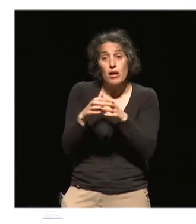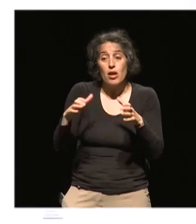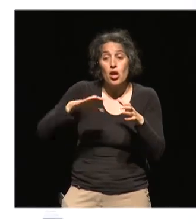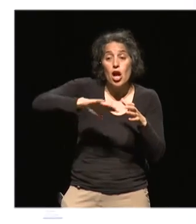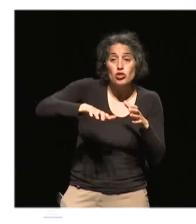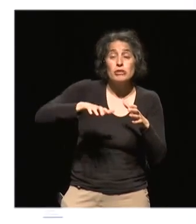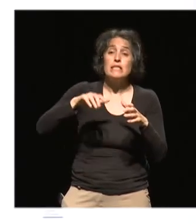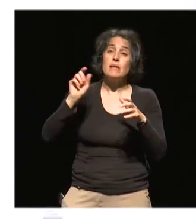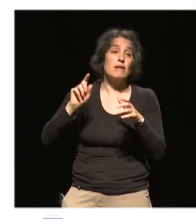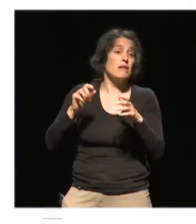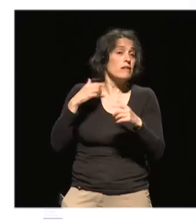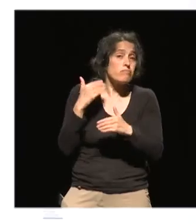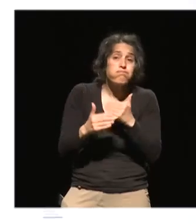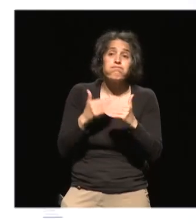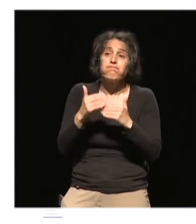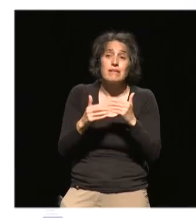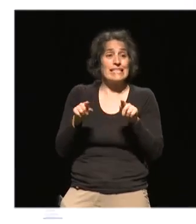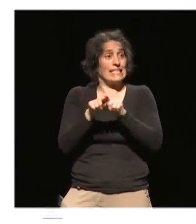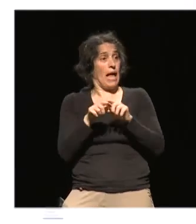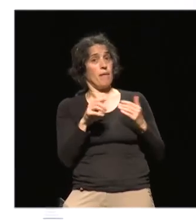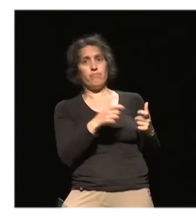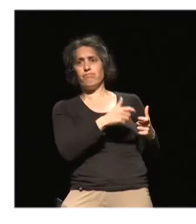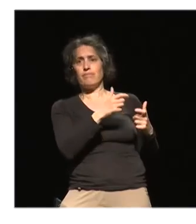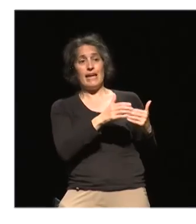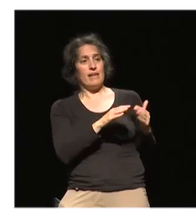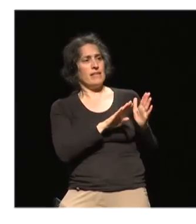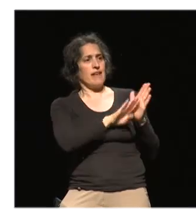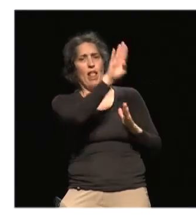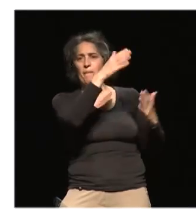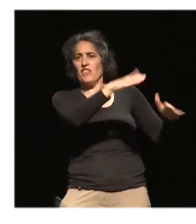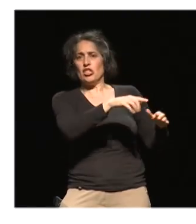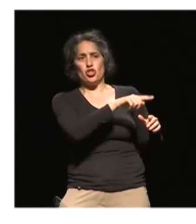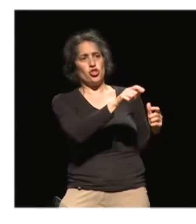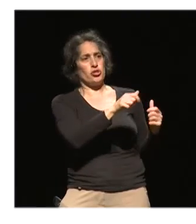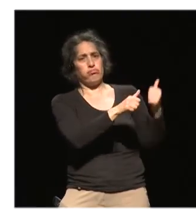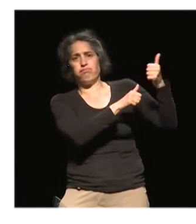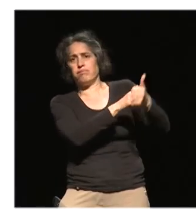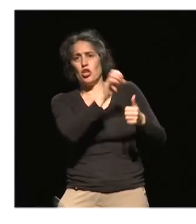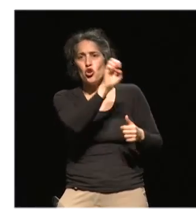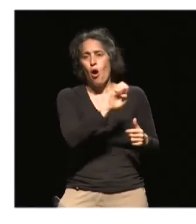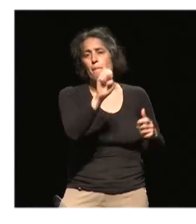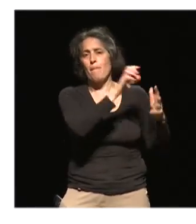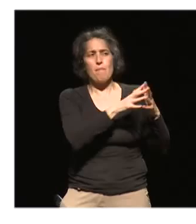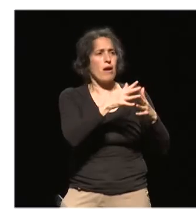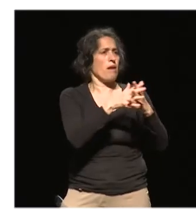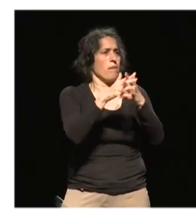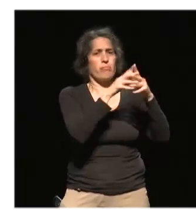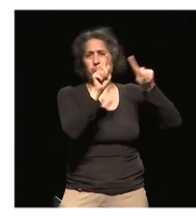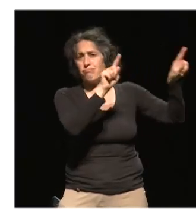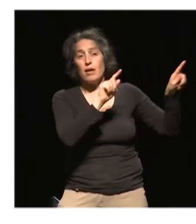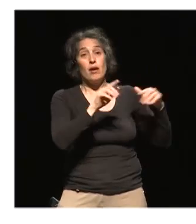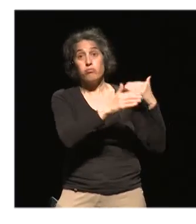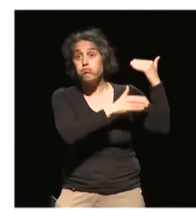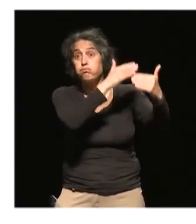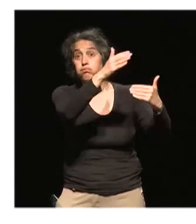our resources, whether we get support from developed countries or not. We are getting some support, but we are saying we would still continue for